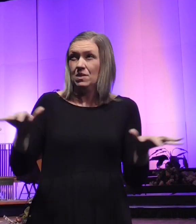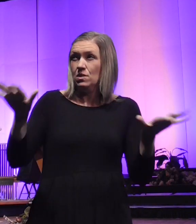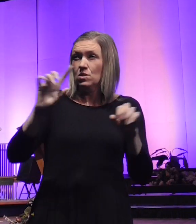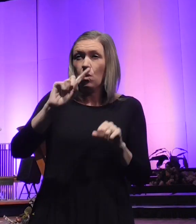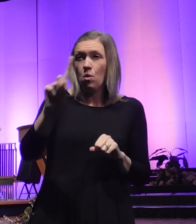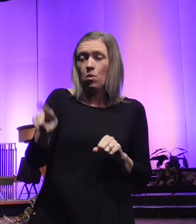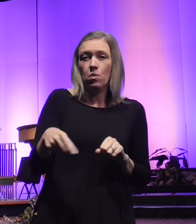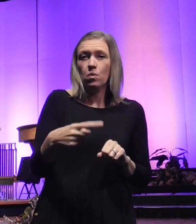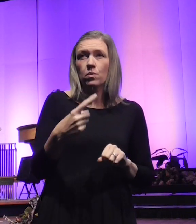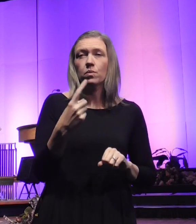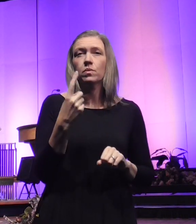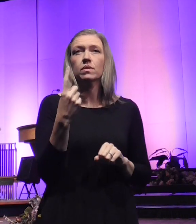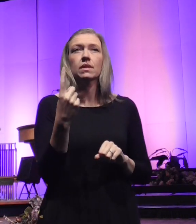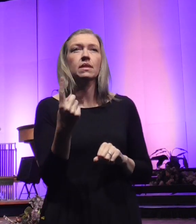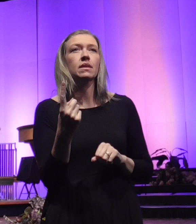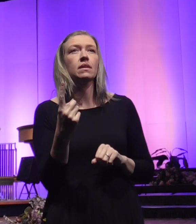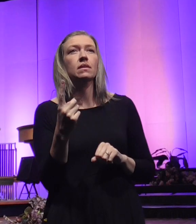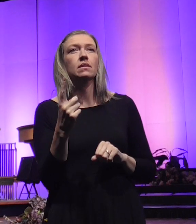There is